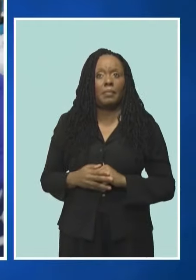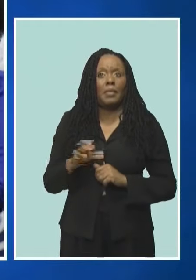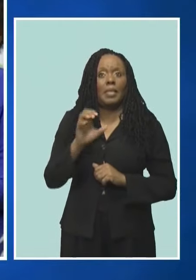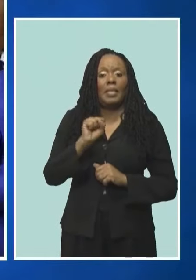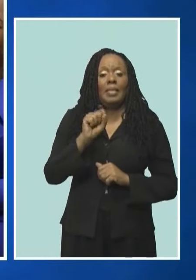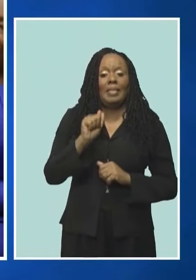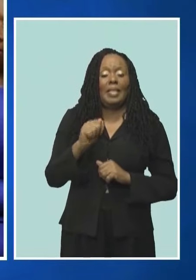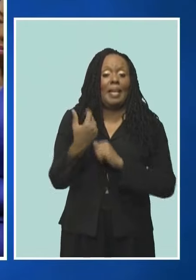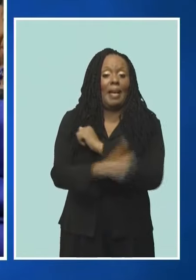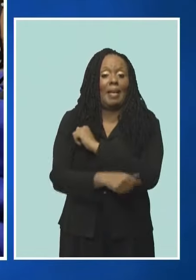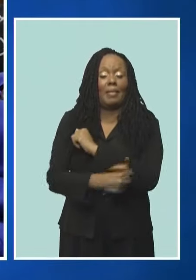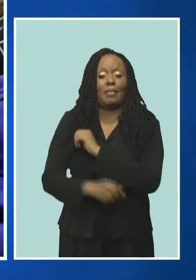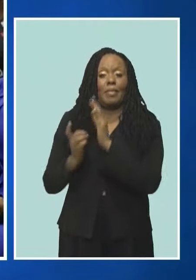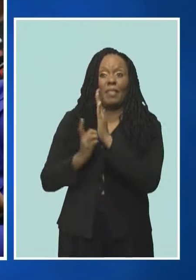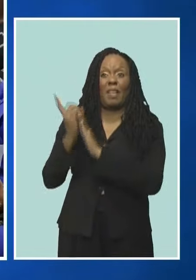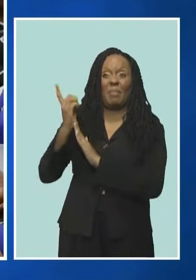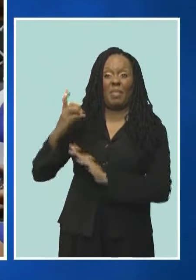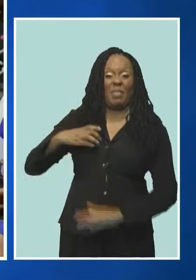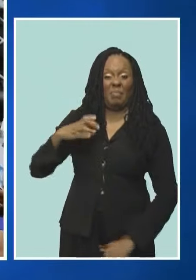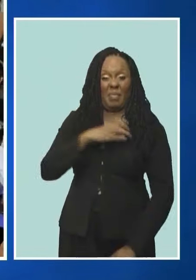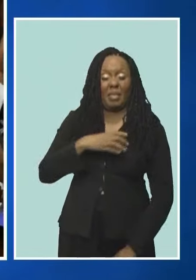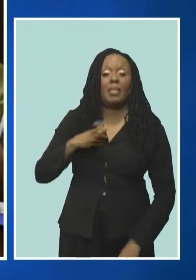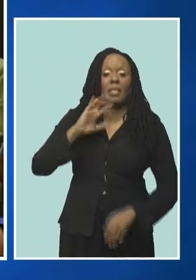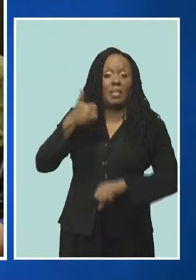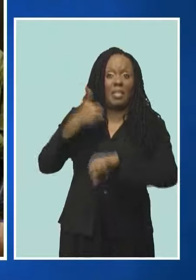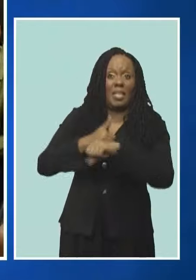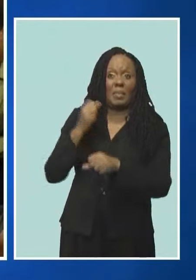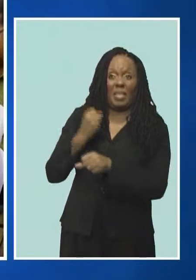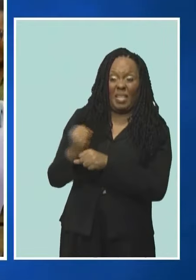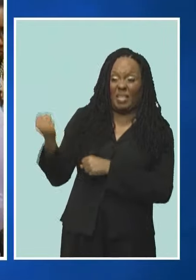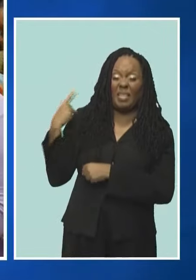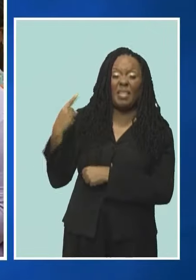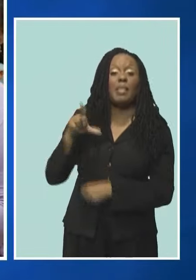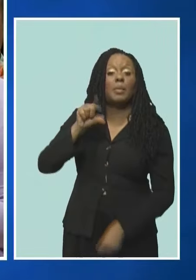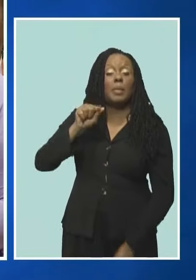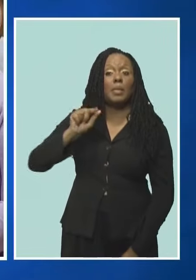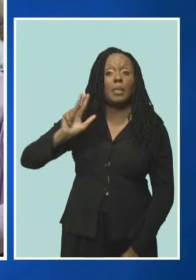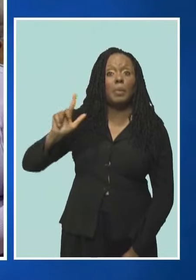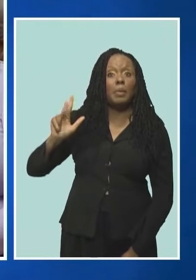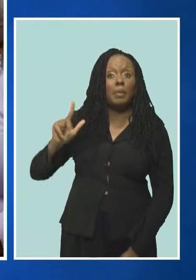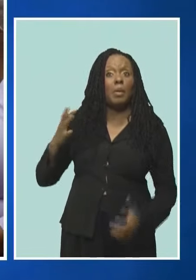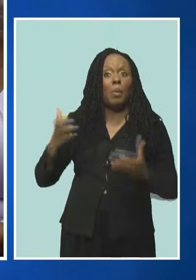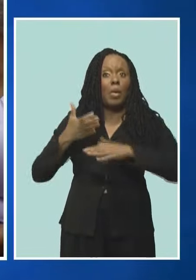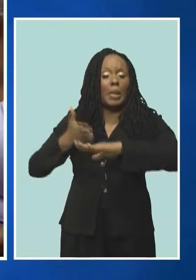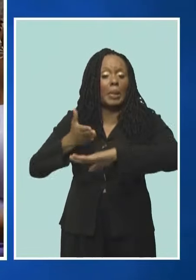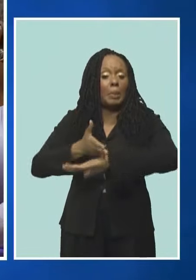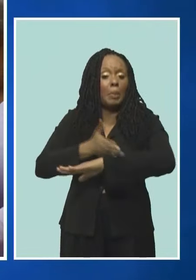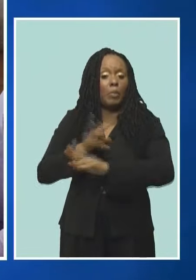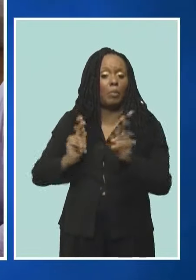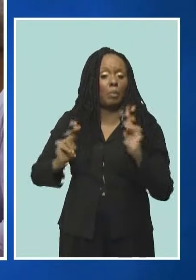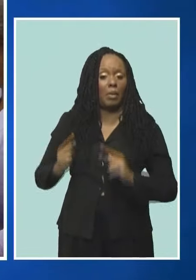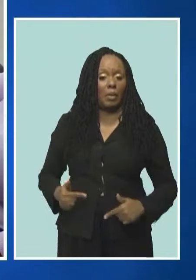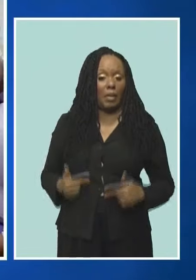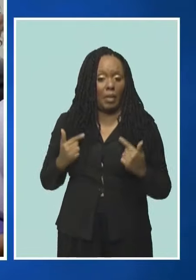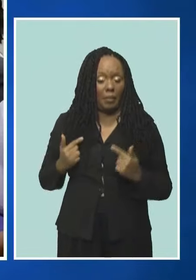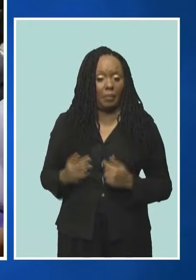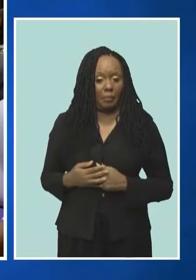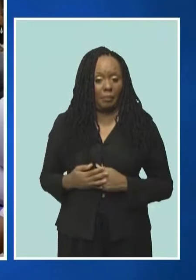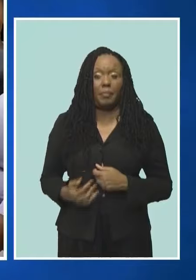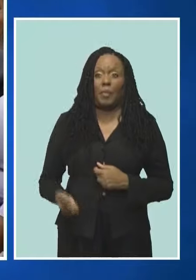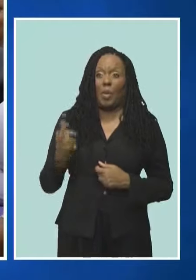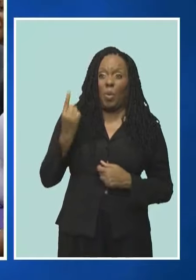Development Commission, which was formed in 2023 and is looking to enrich the lives of residents. Selena King, one of the